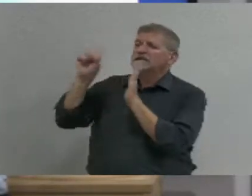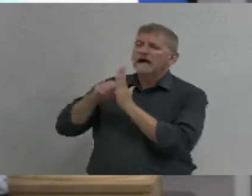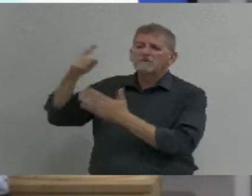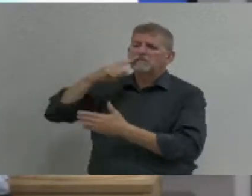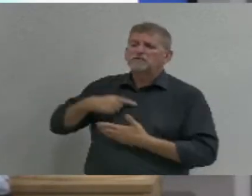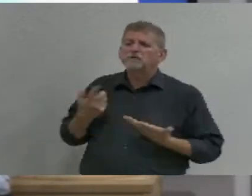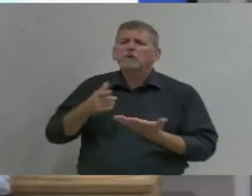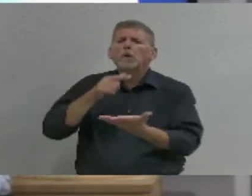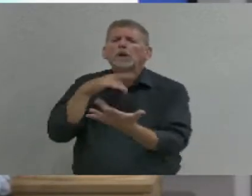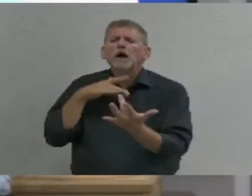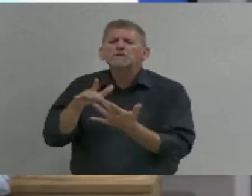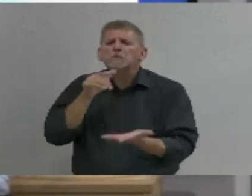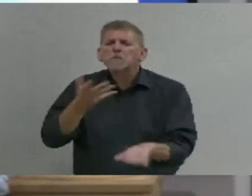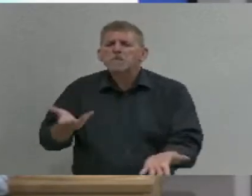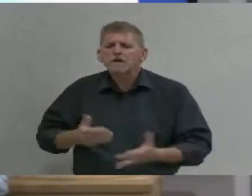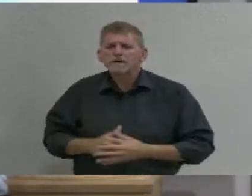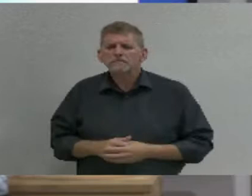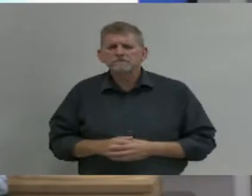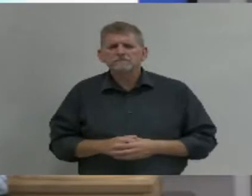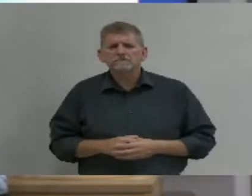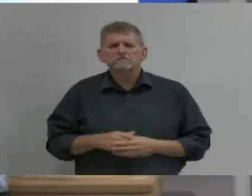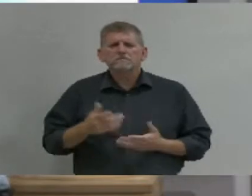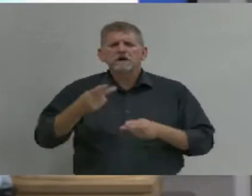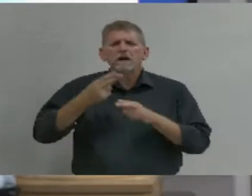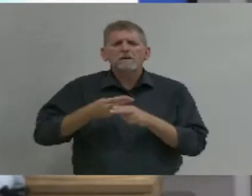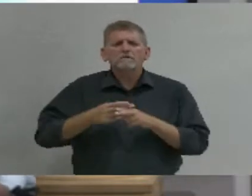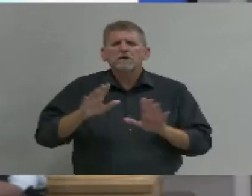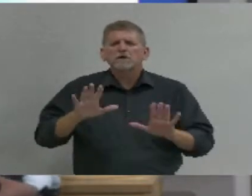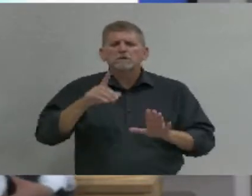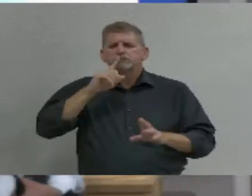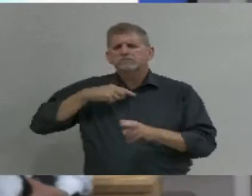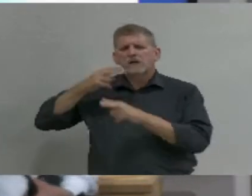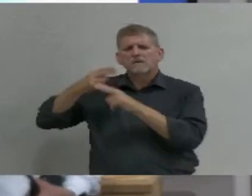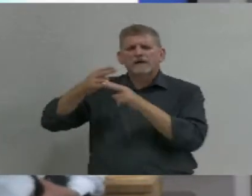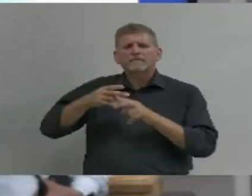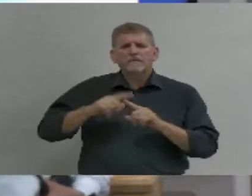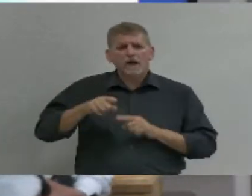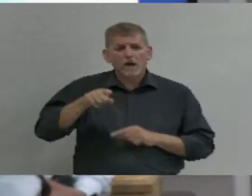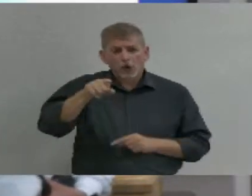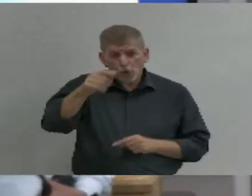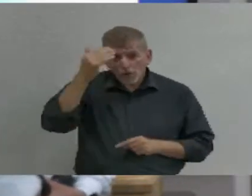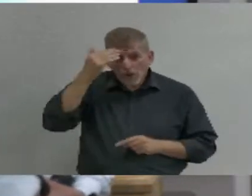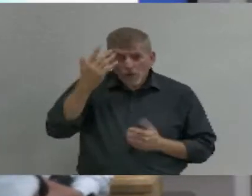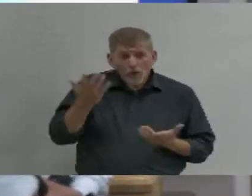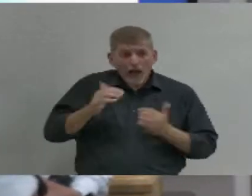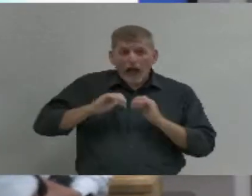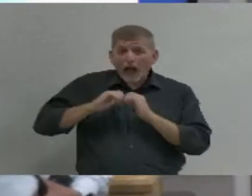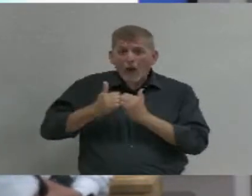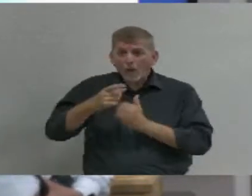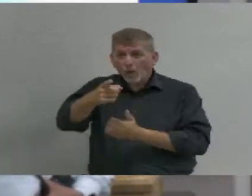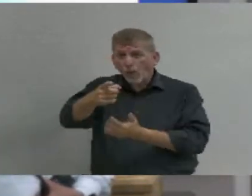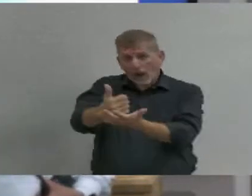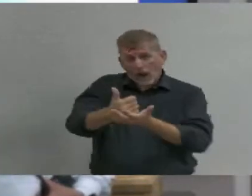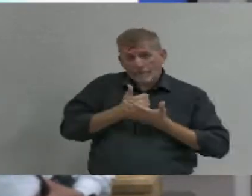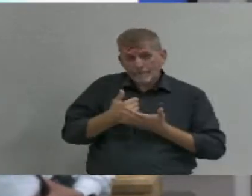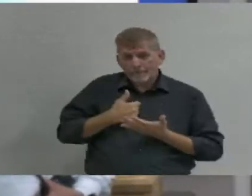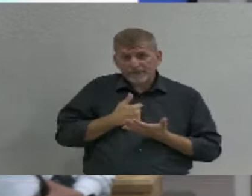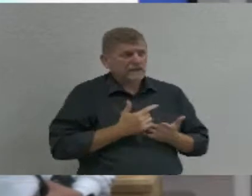to get back to you. And I'm not going to name any names, but is there someone, Jeremy, you can help me get to that will